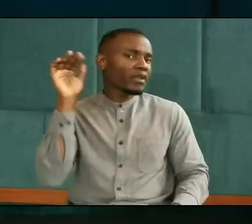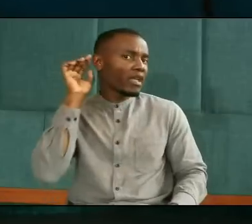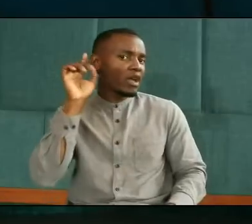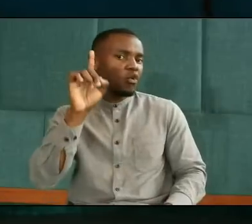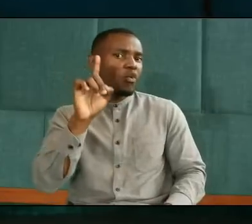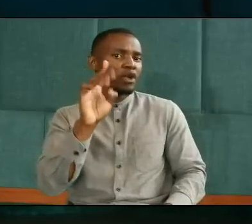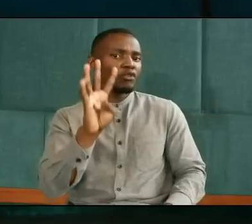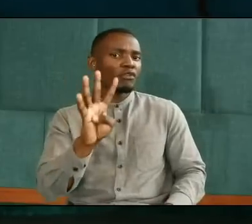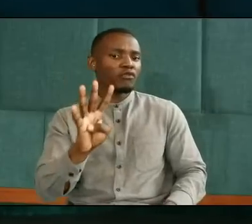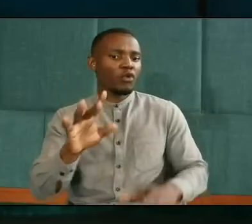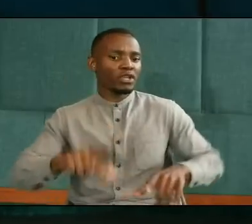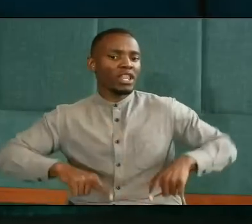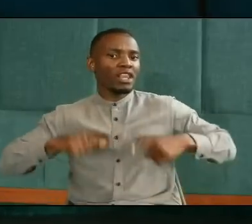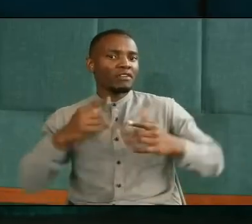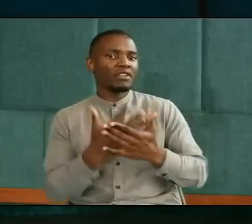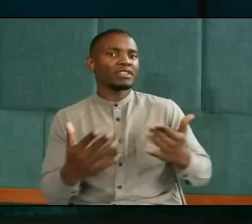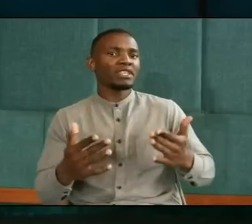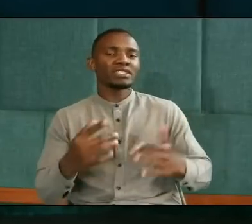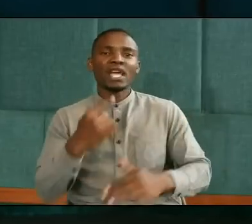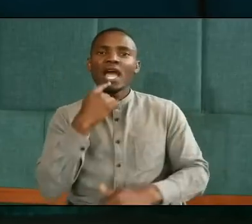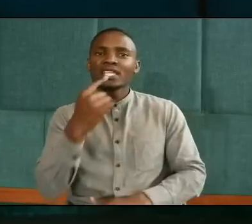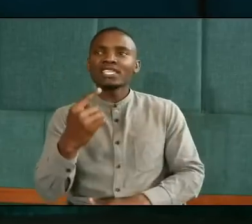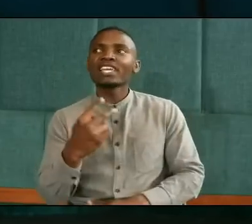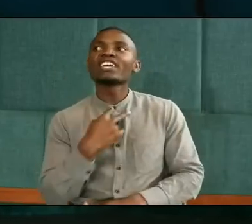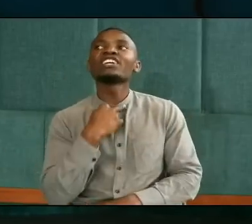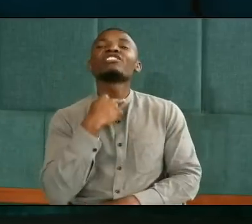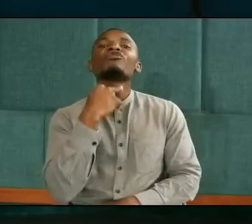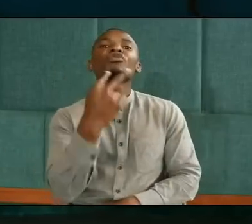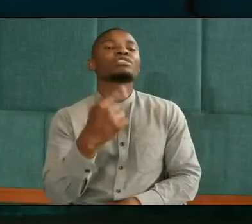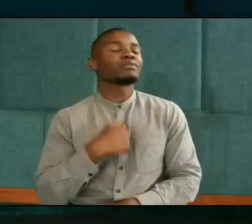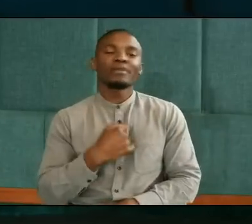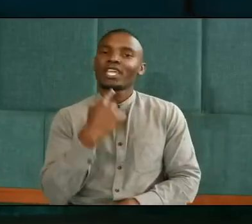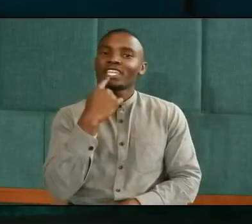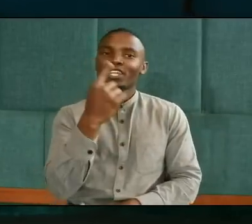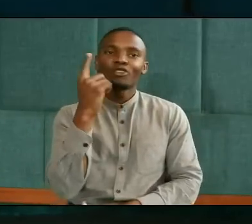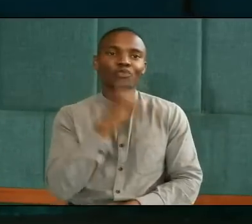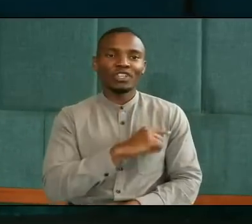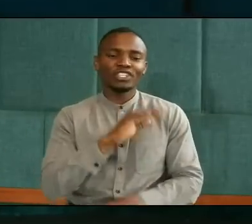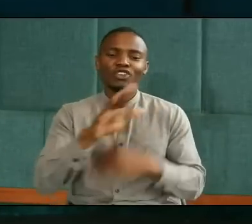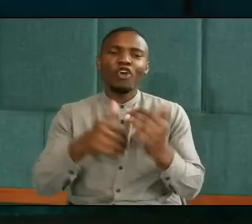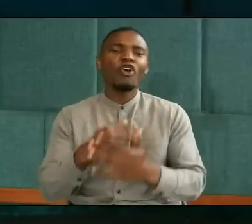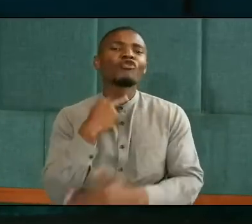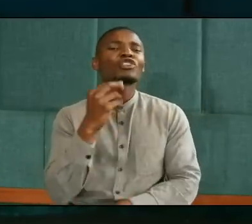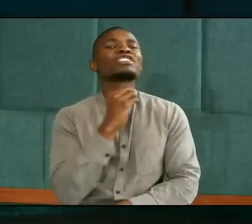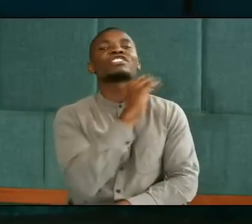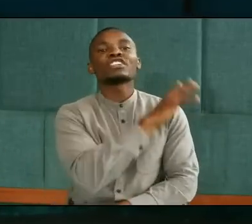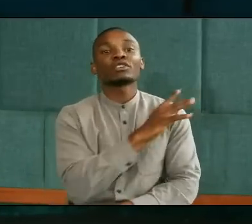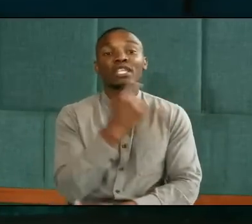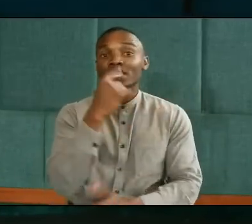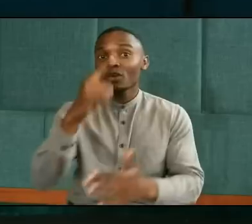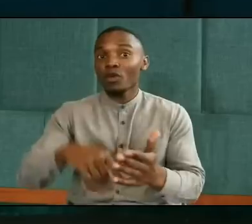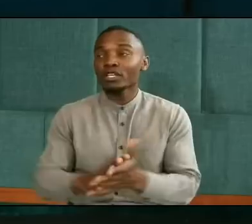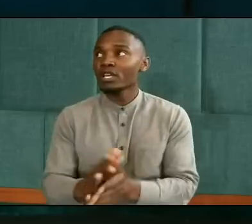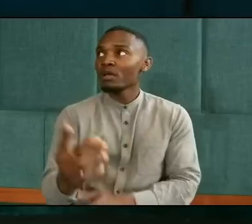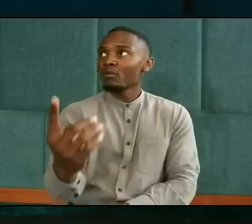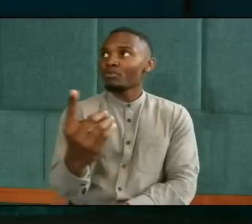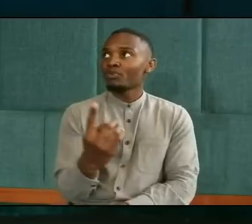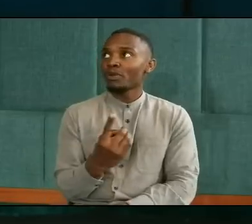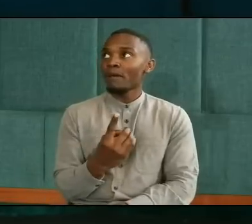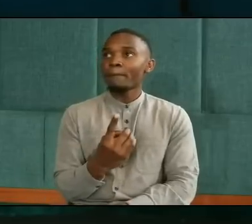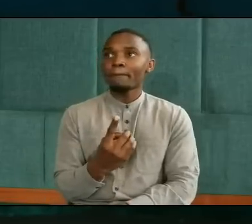living creatures say in a voice like thunder. Tell you, all of these voices are loud. Says, come. Verse 2. I